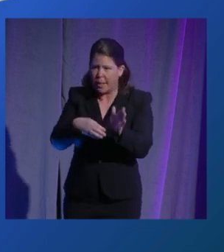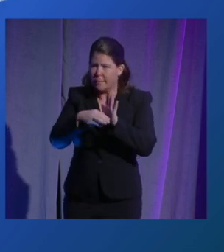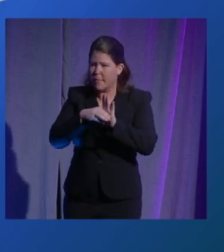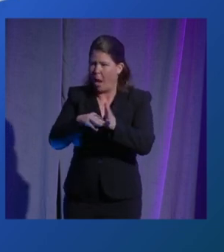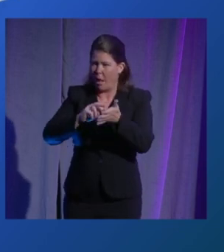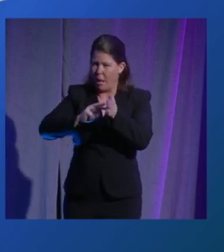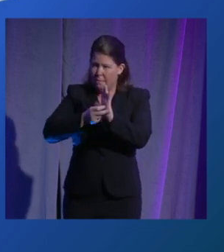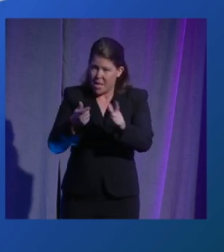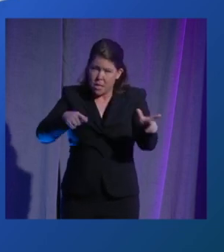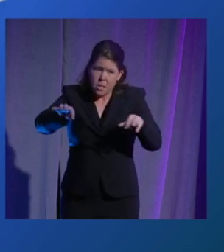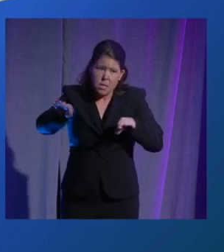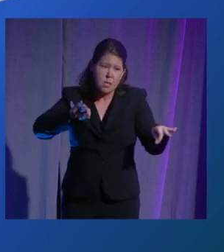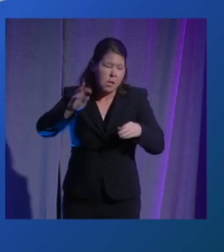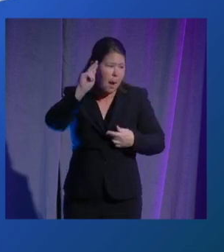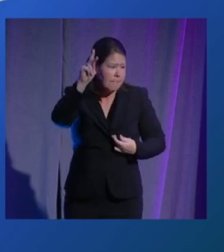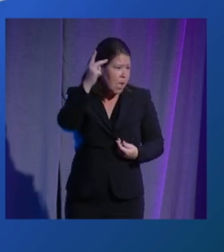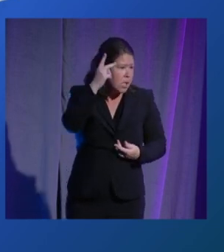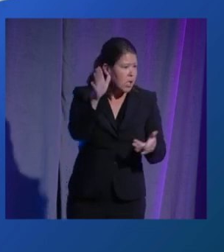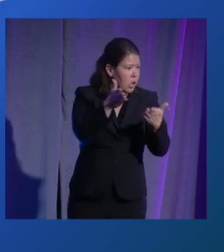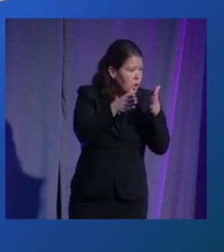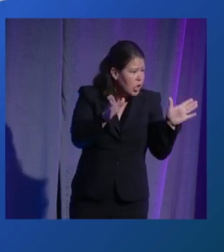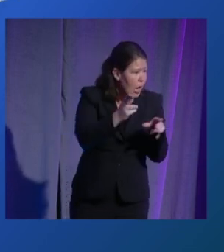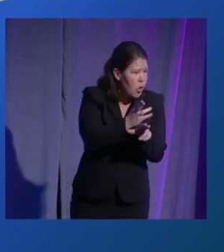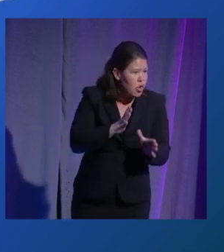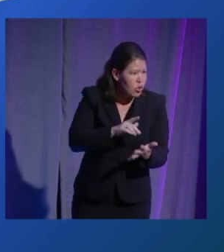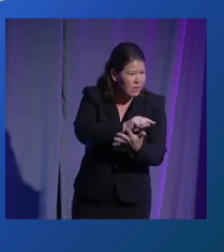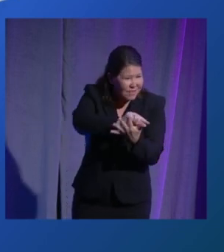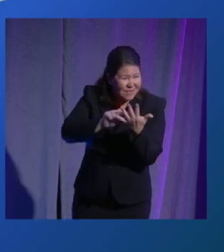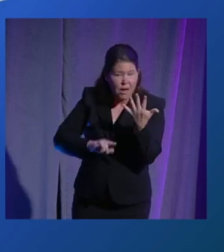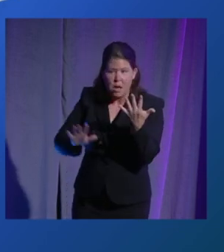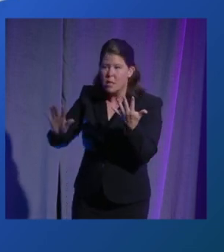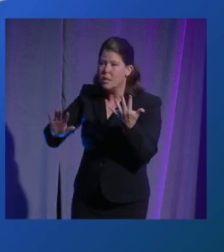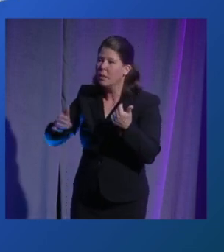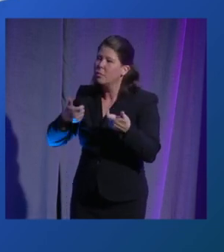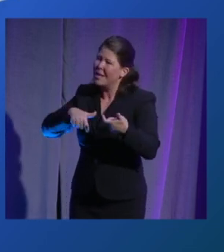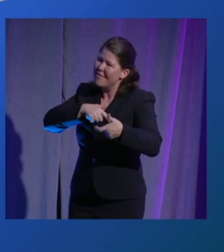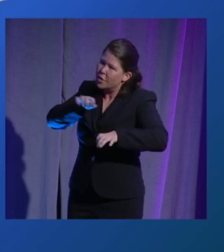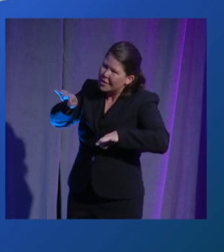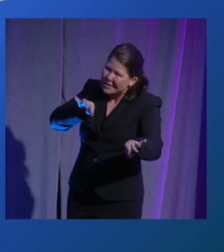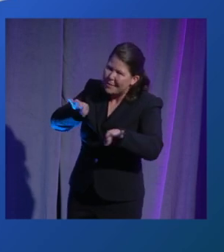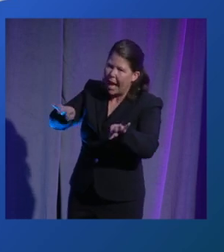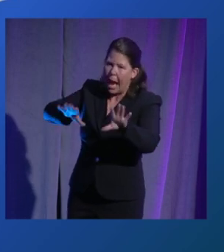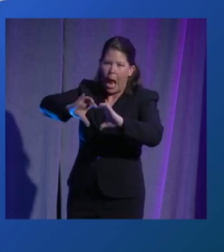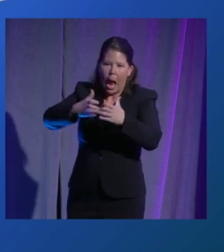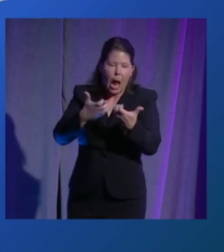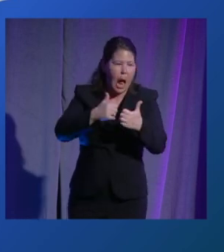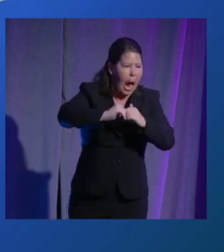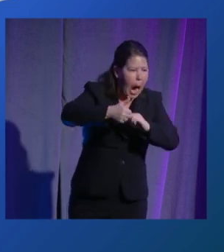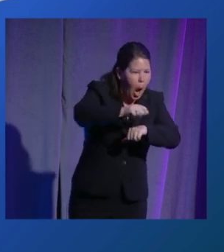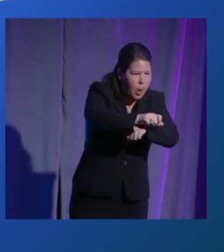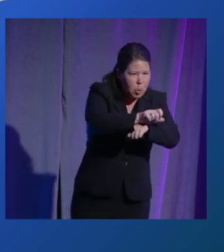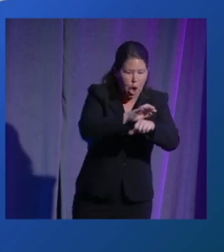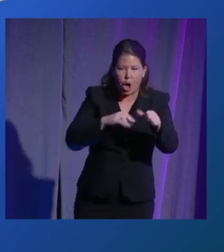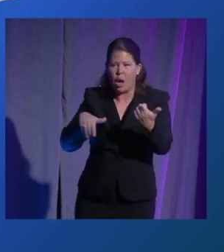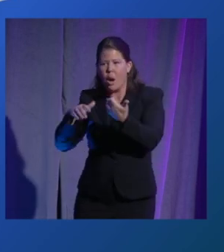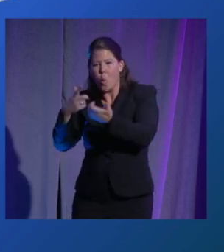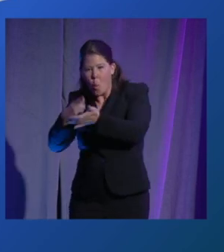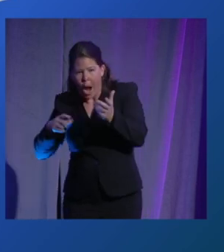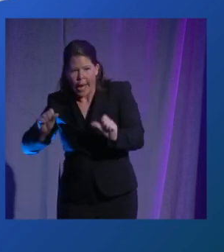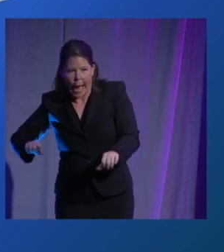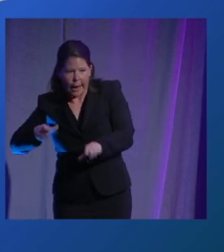or to General end users what how they work or what they can do and so then people are going to consume the outputs of the not